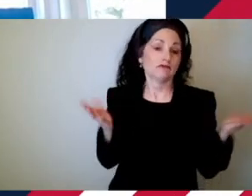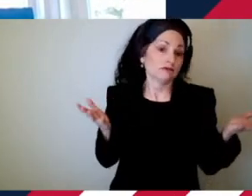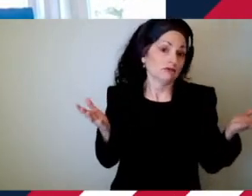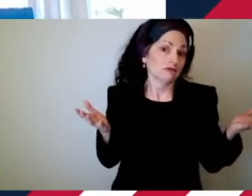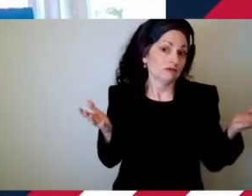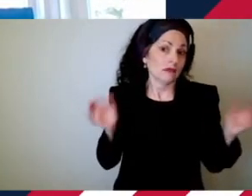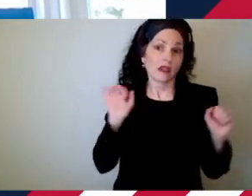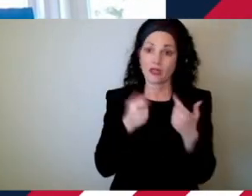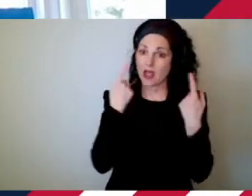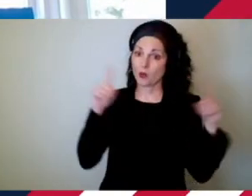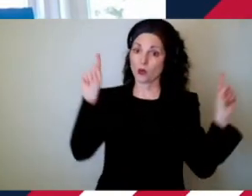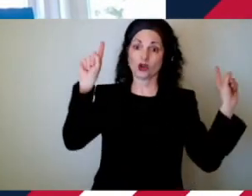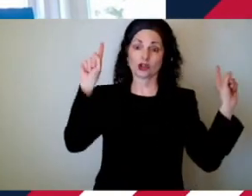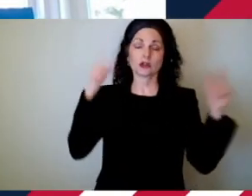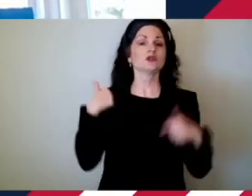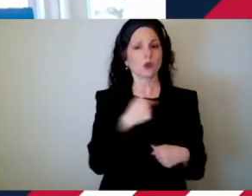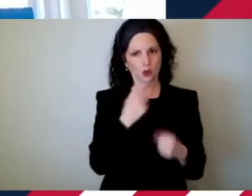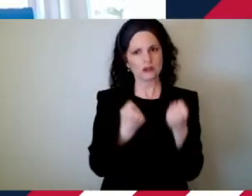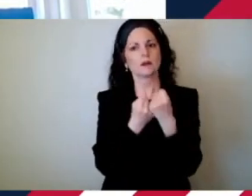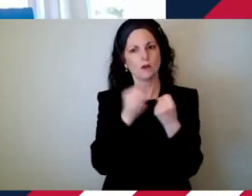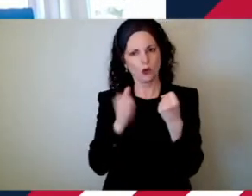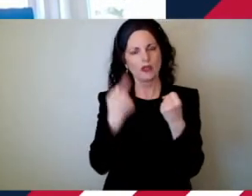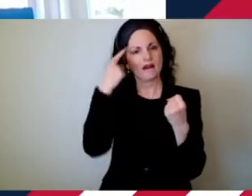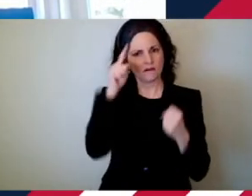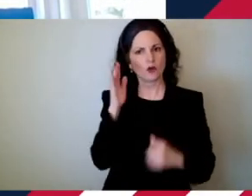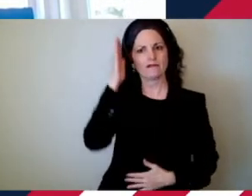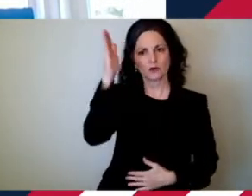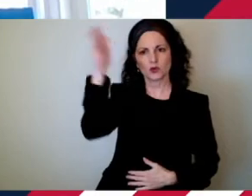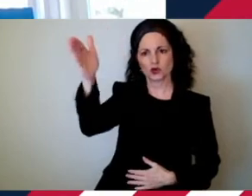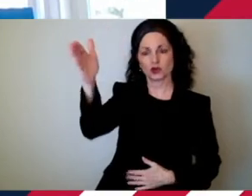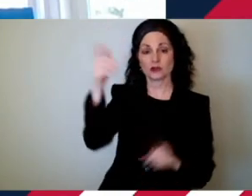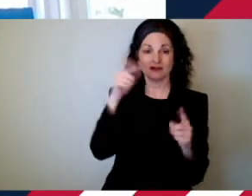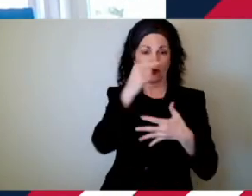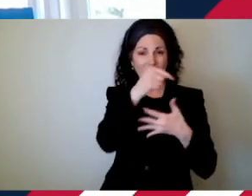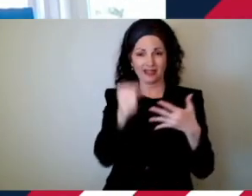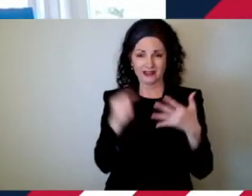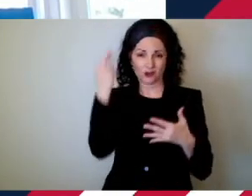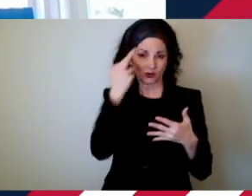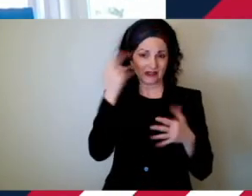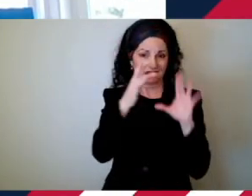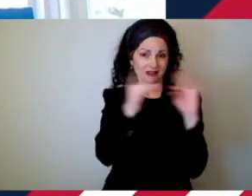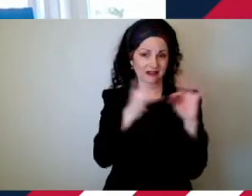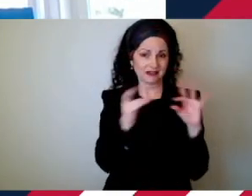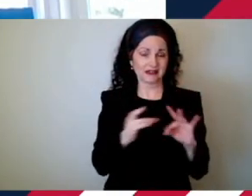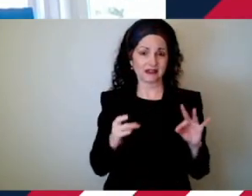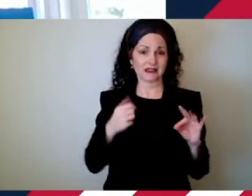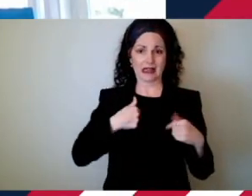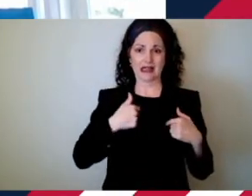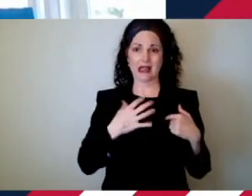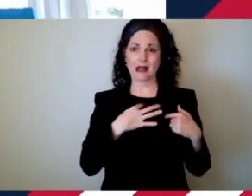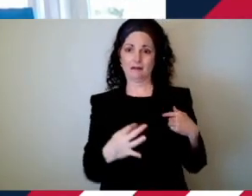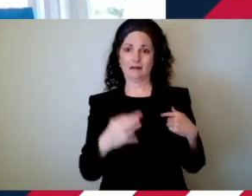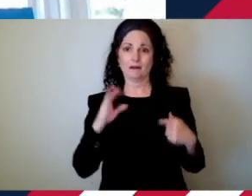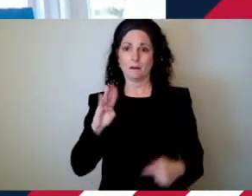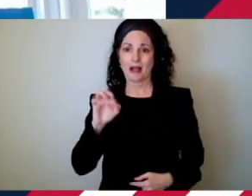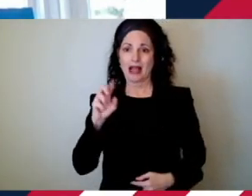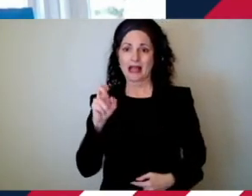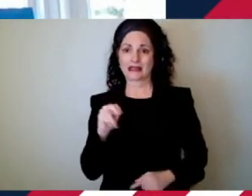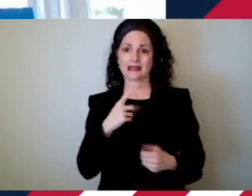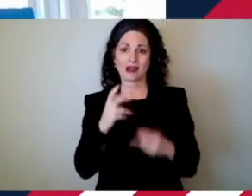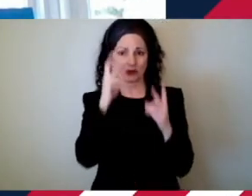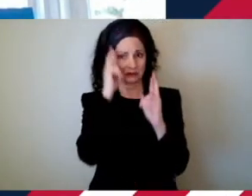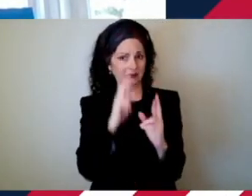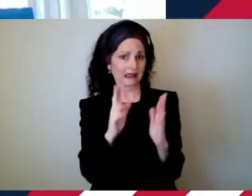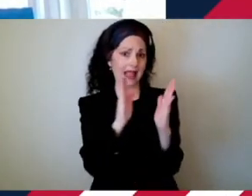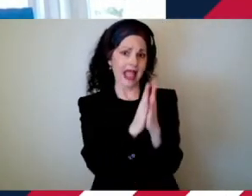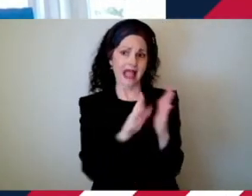the future. For these reasons, as a Biden appointee to this committee, I respectfully ask you to